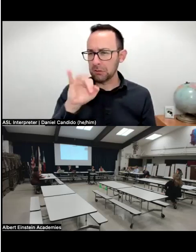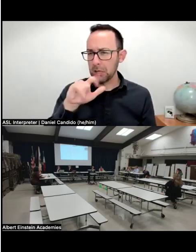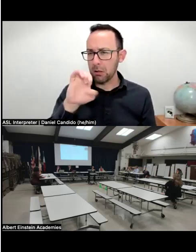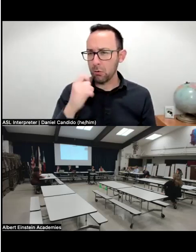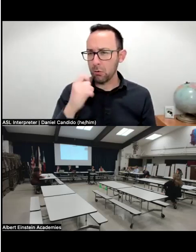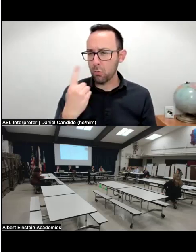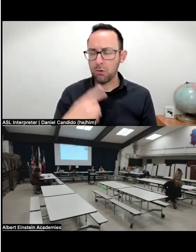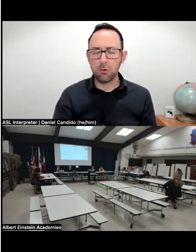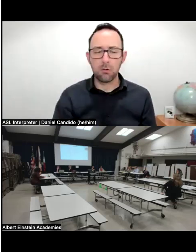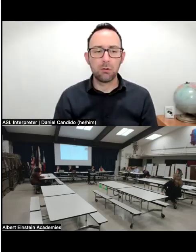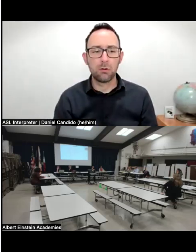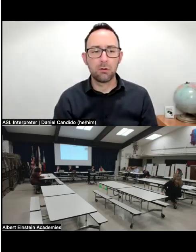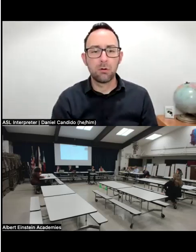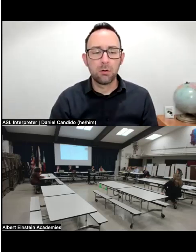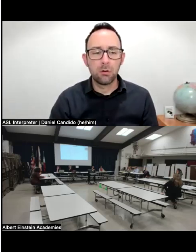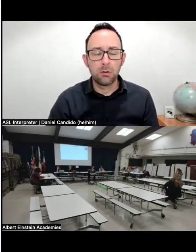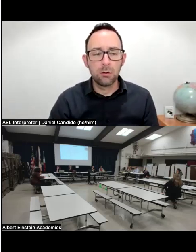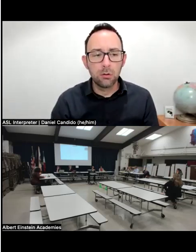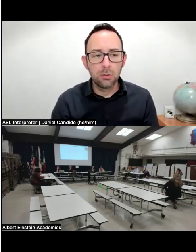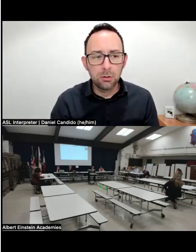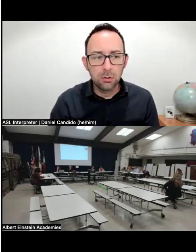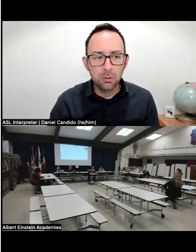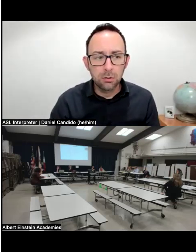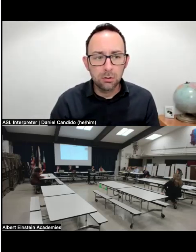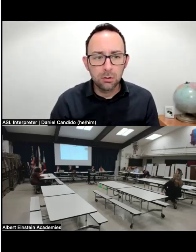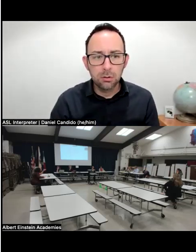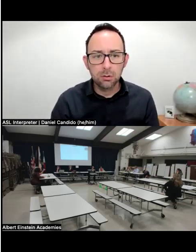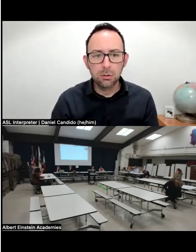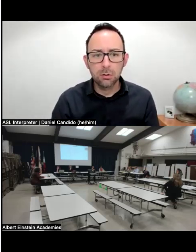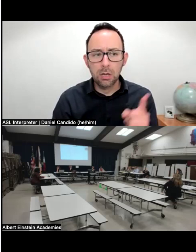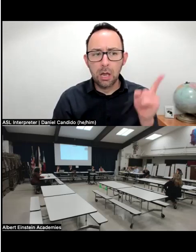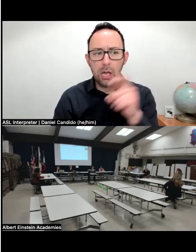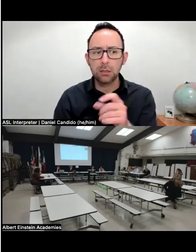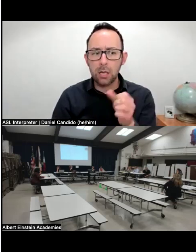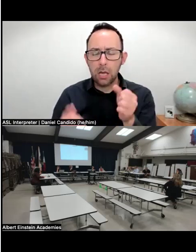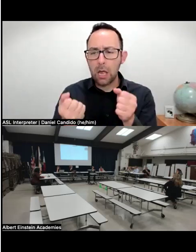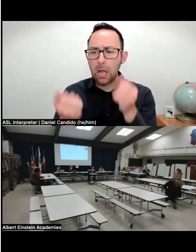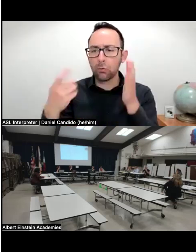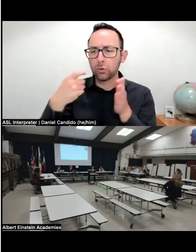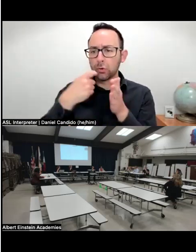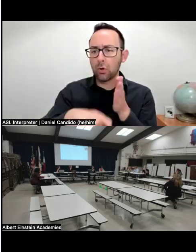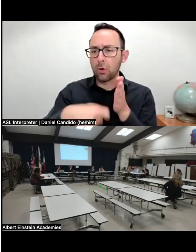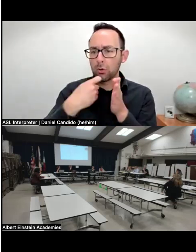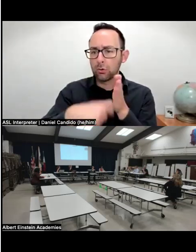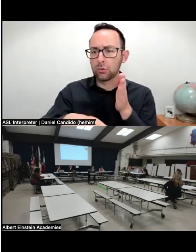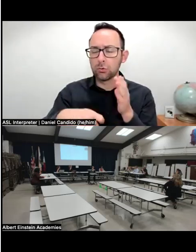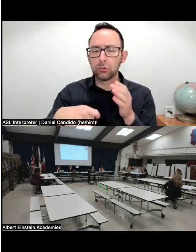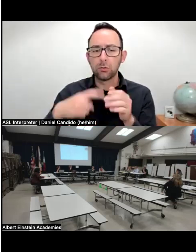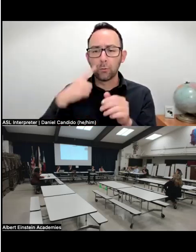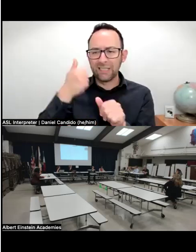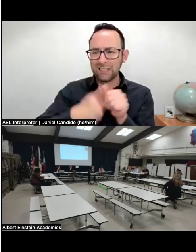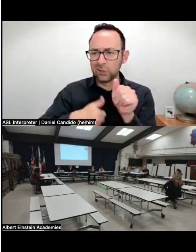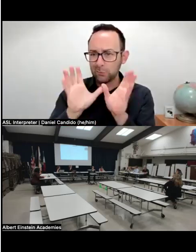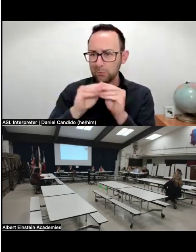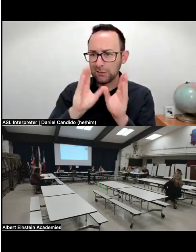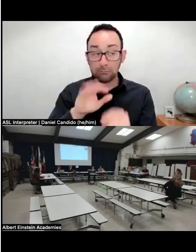You know approximately how much money it costs to eat and do all of this per meeting? I think that's a great request.